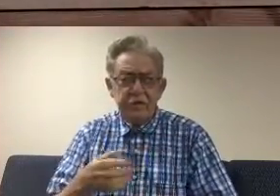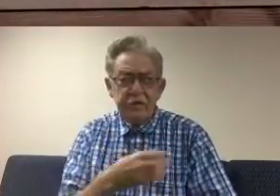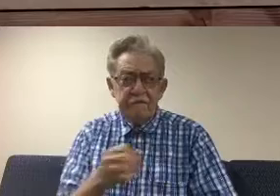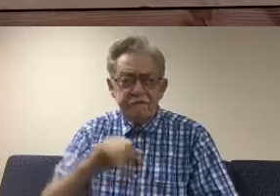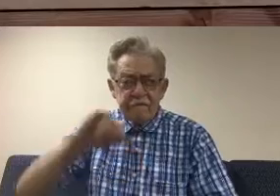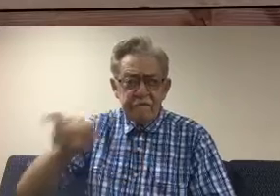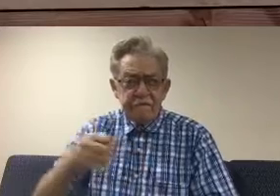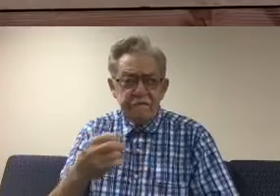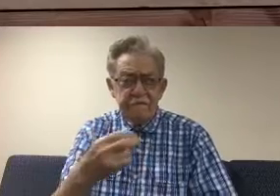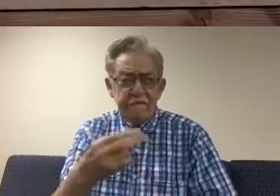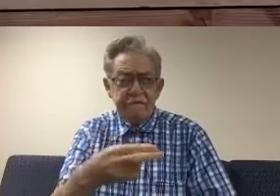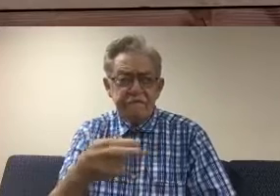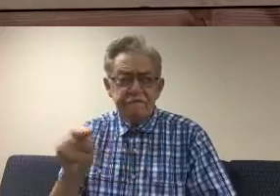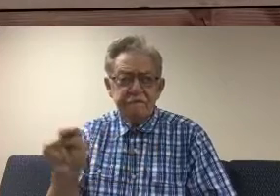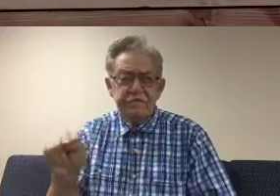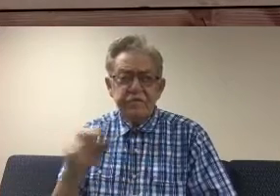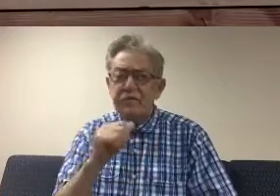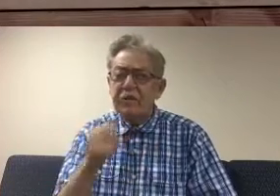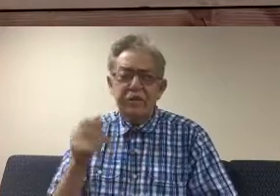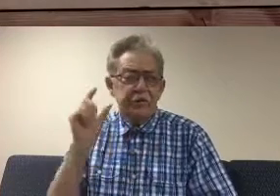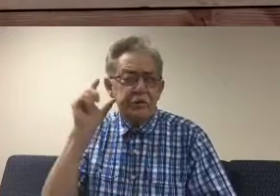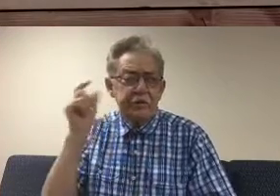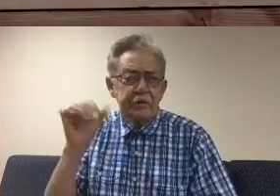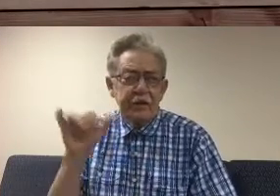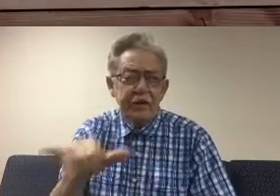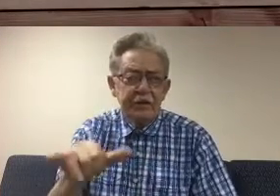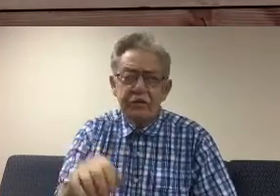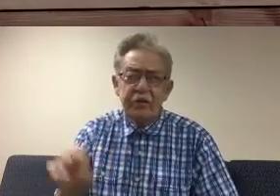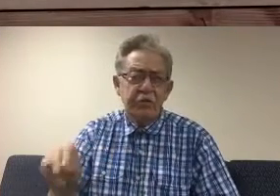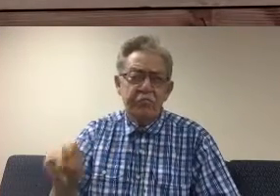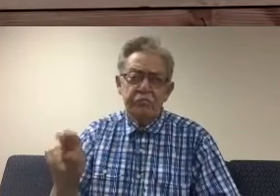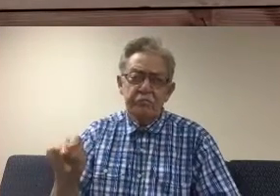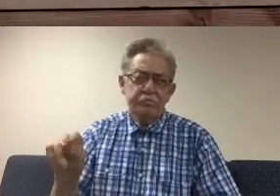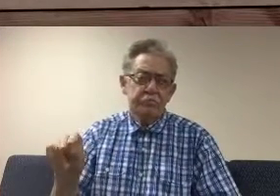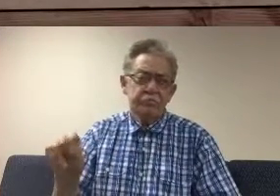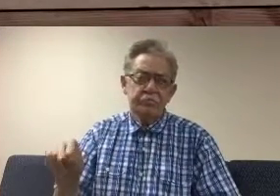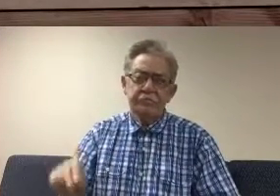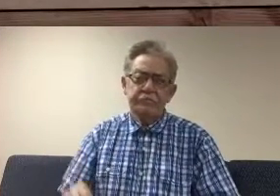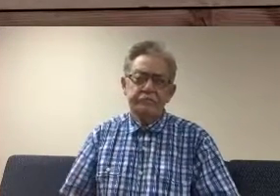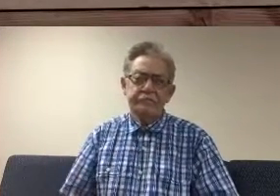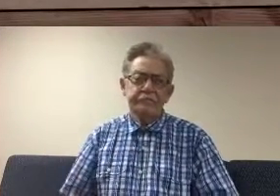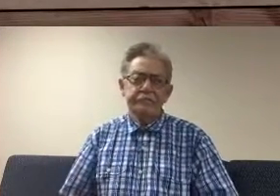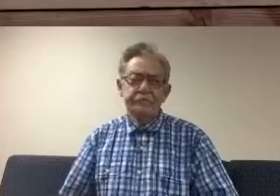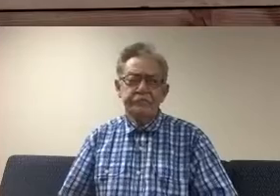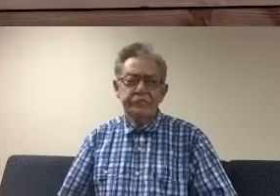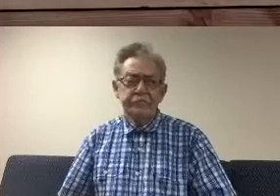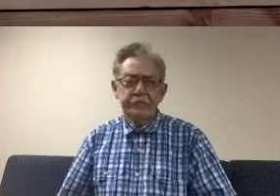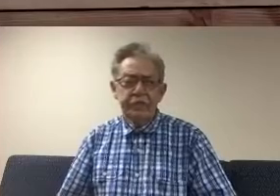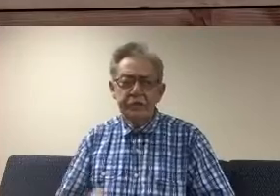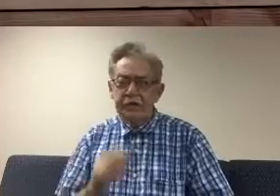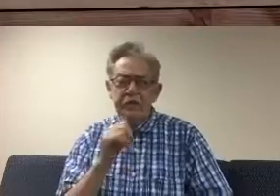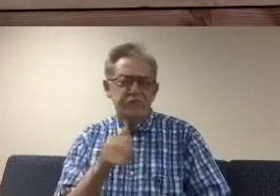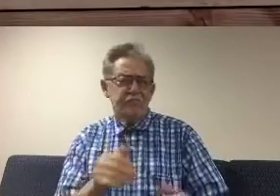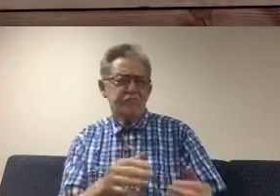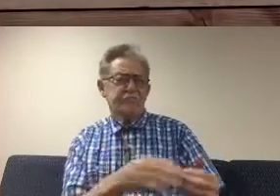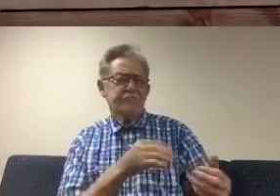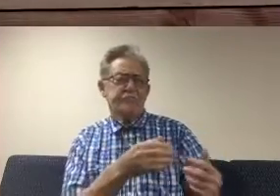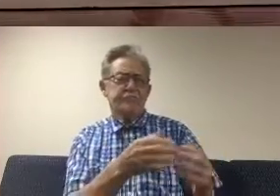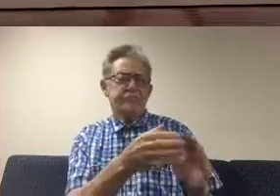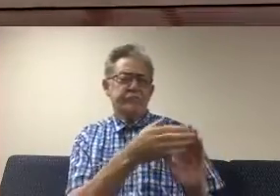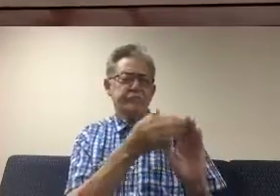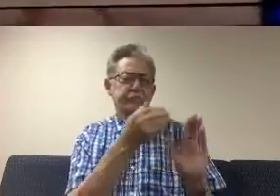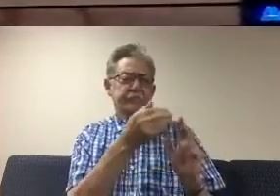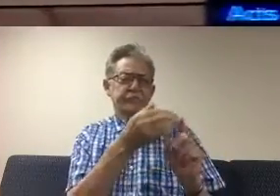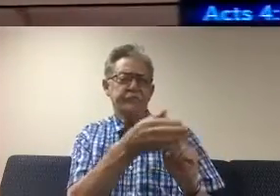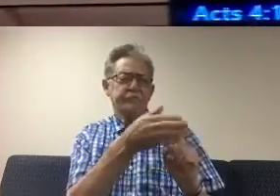But you're not hearing that, are you? No, because it's not popular. It's not popular in that room.